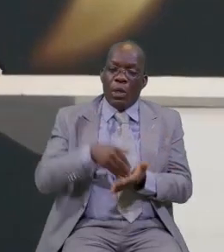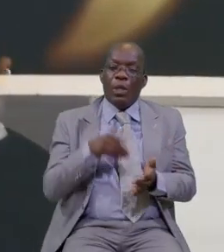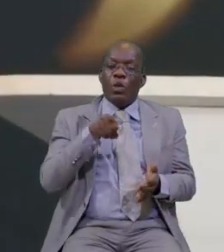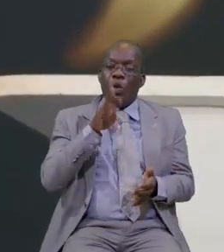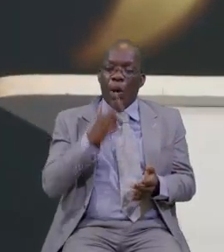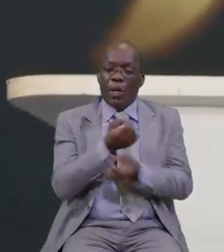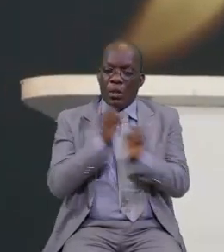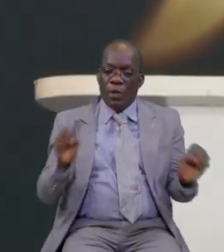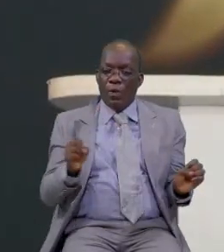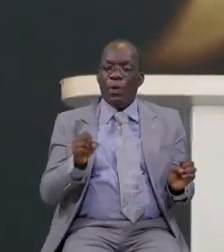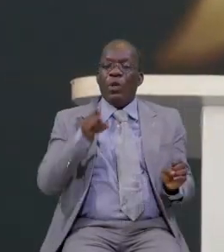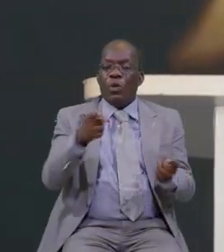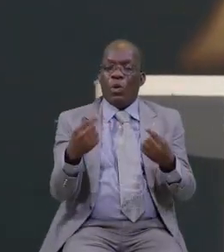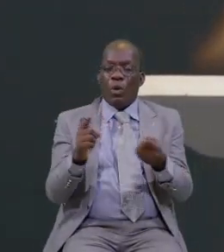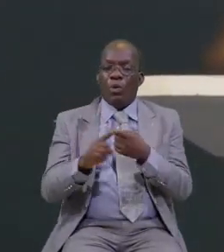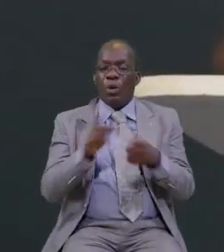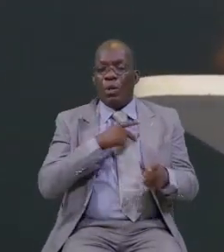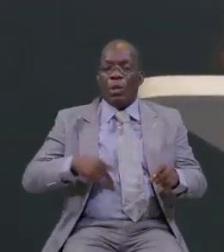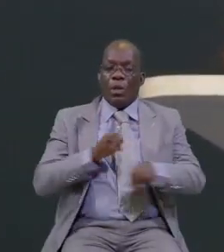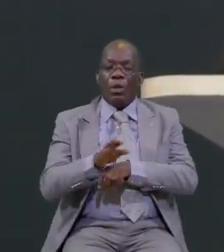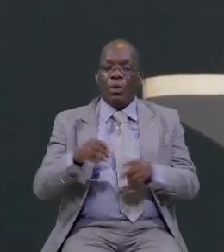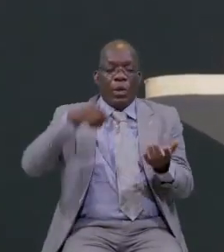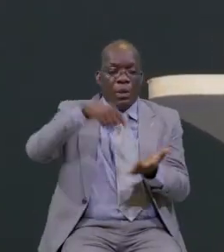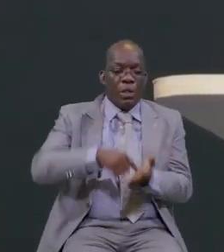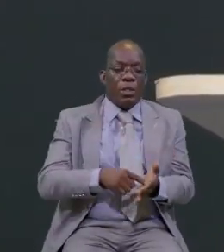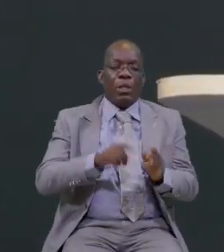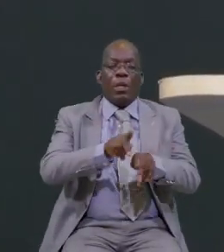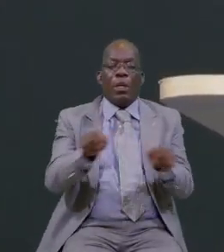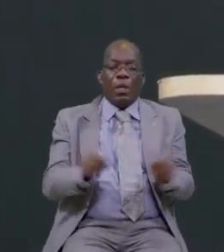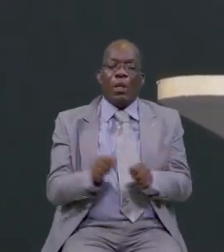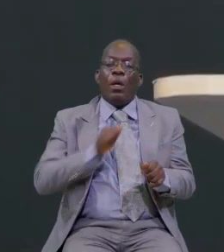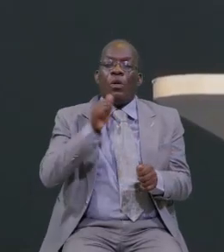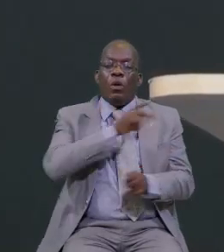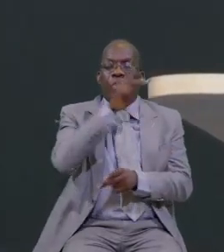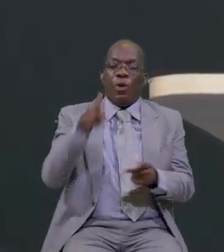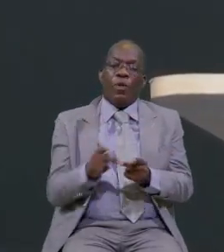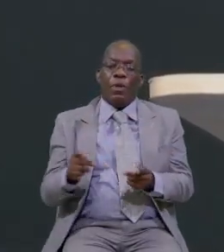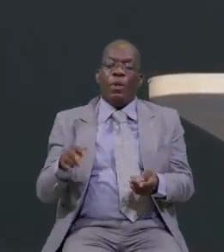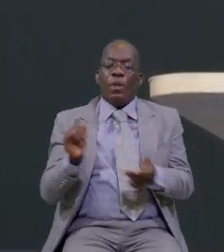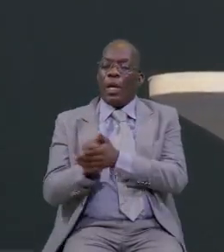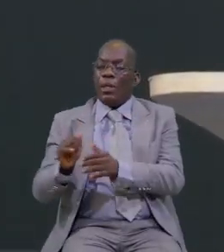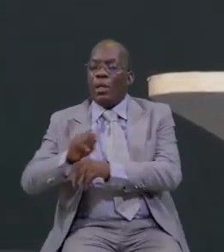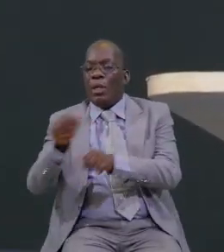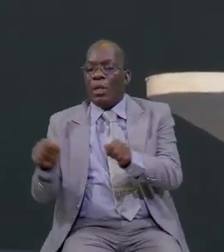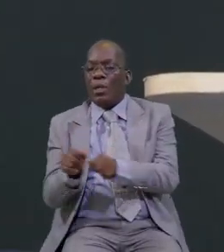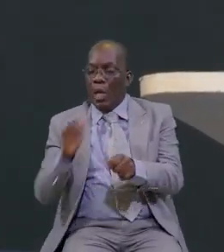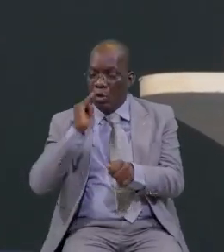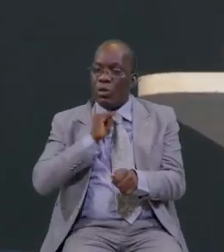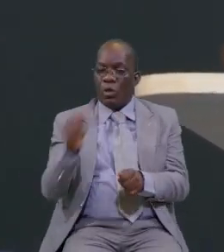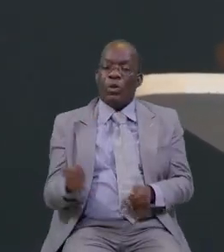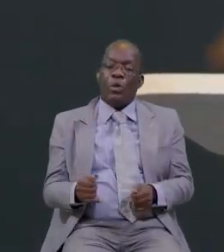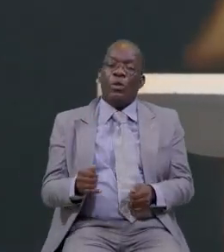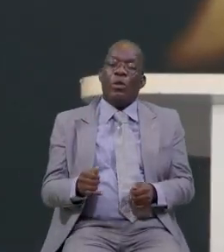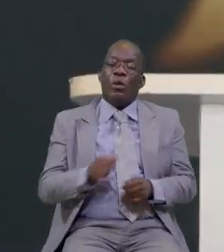this area imperfect. Look at that area imperfect. And he now comes that